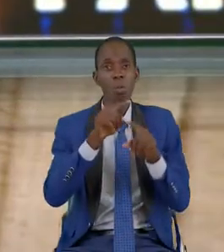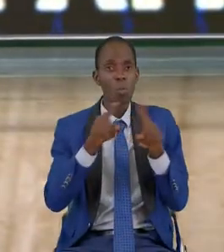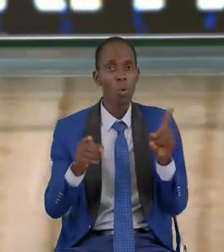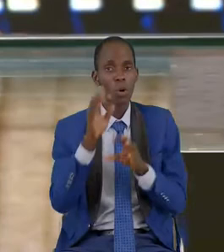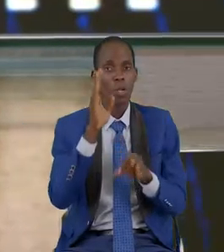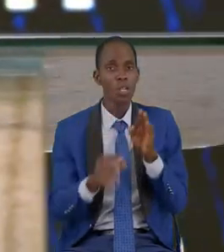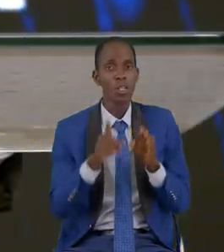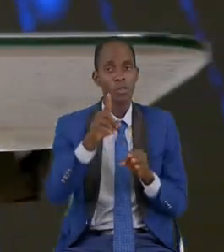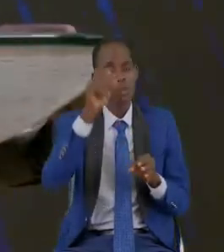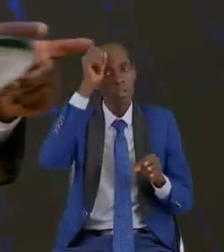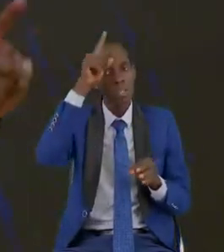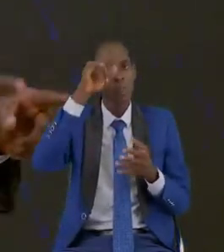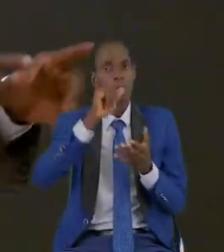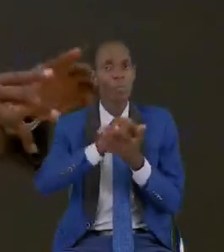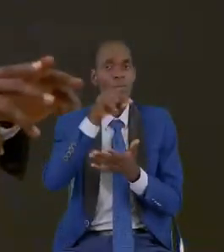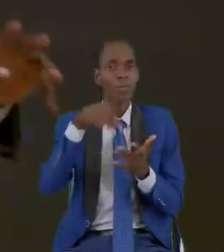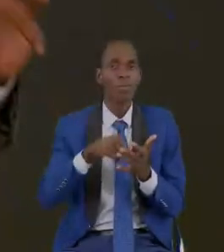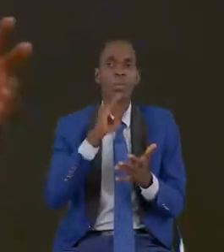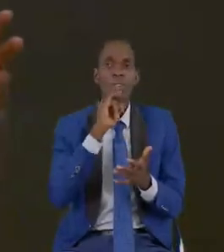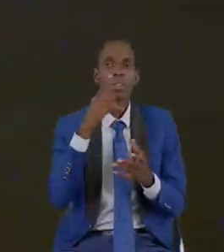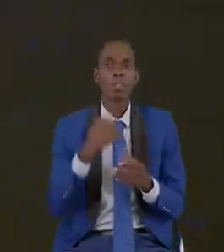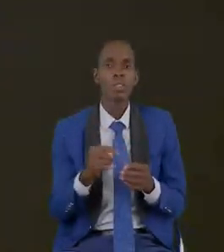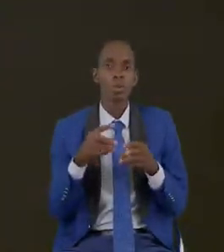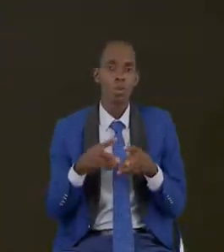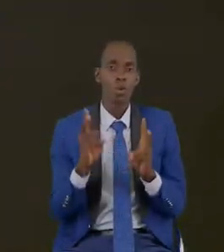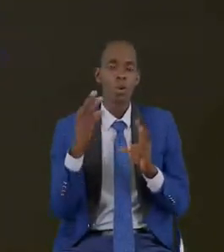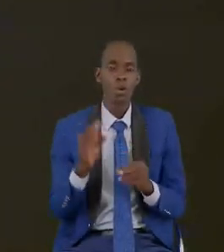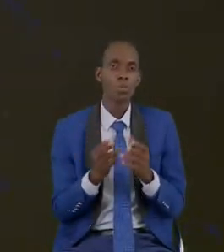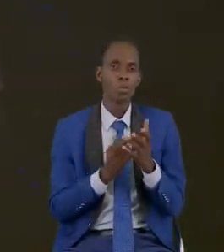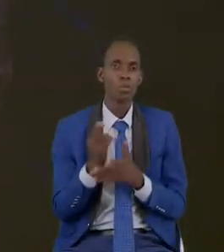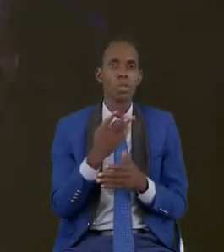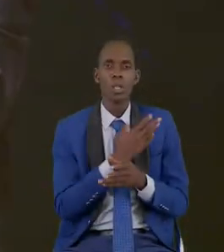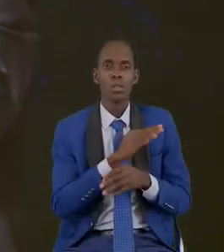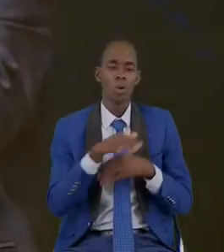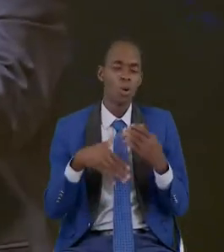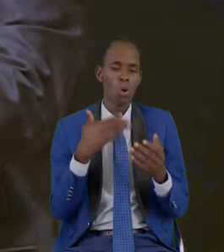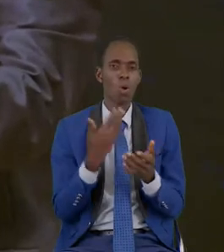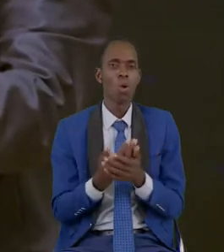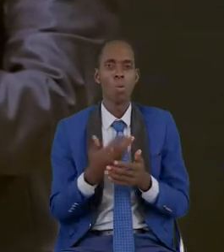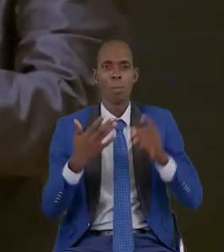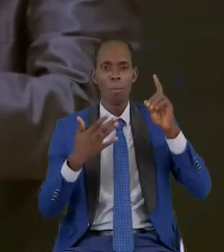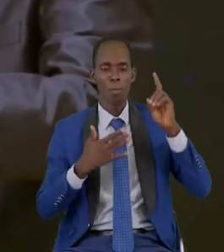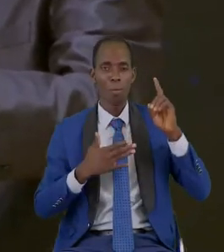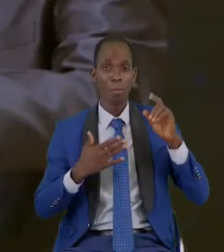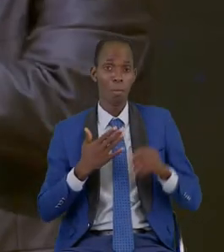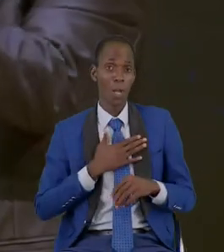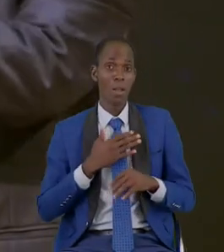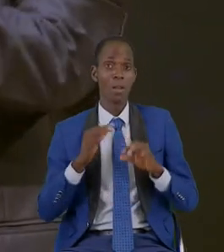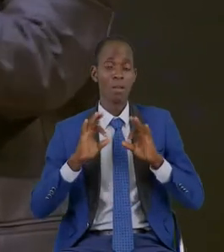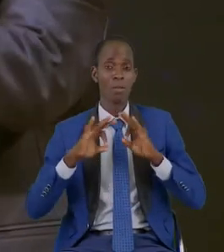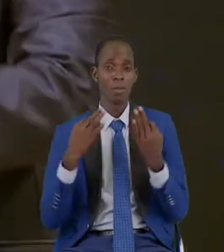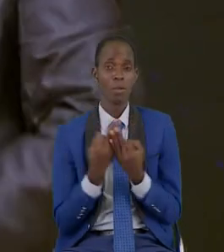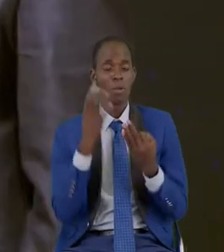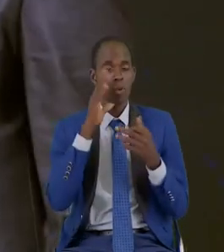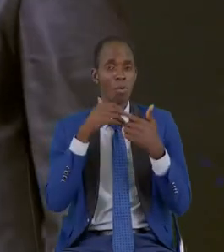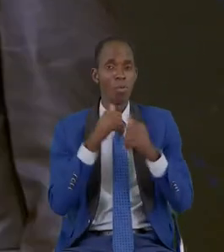is the way of truth, and all my family will follow me, and all my converts will follow me, and I